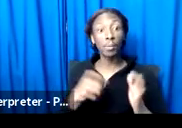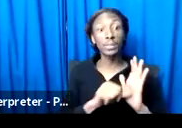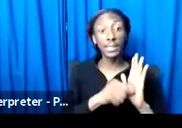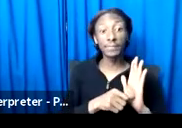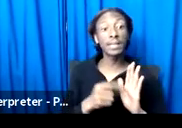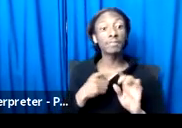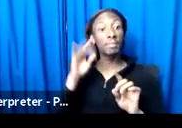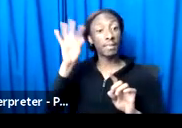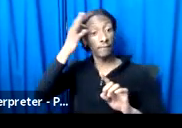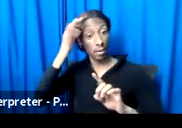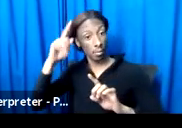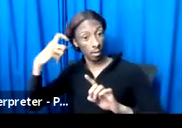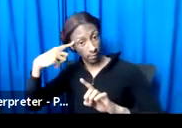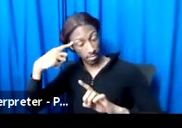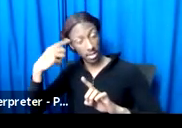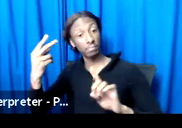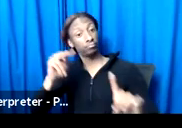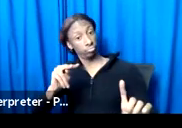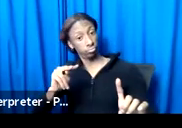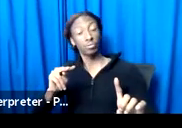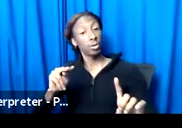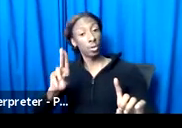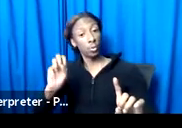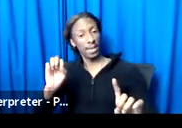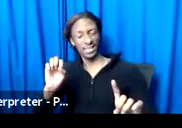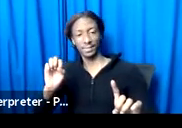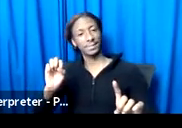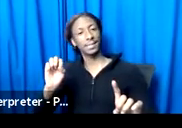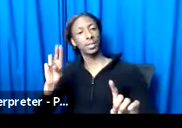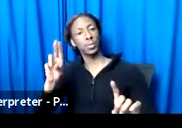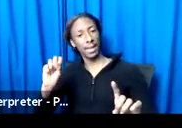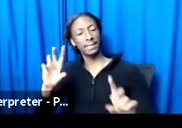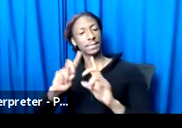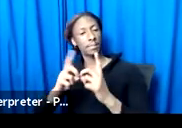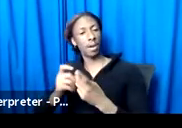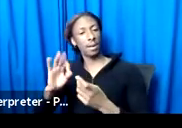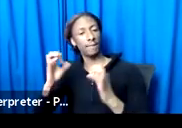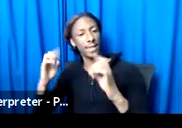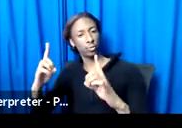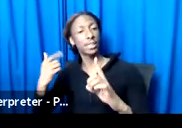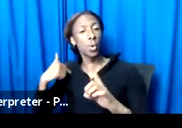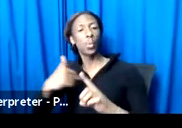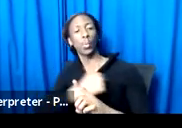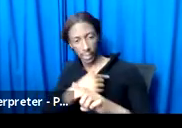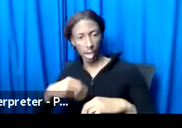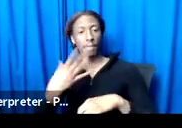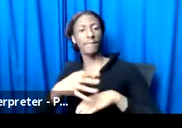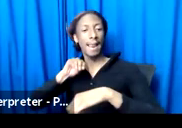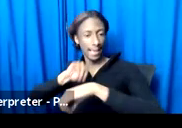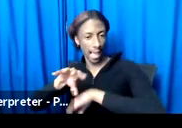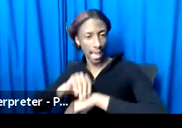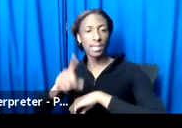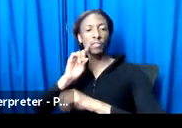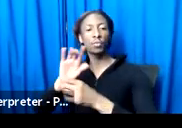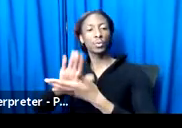federal government side, or from the U.S. Department of Education, we are providing guidance to schools and districts and